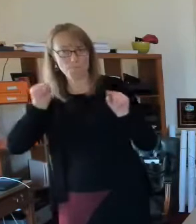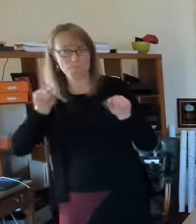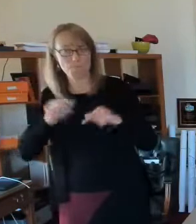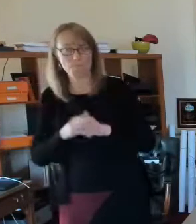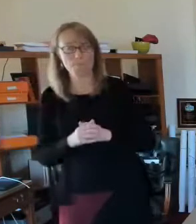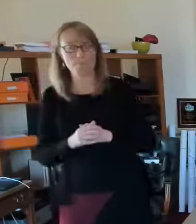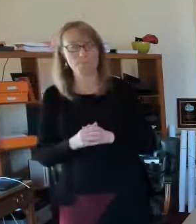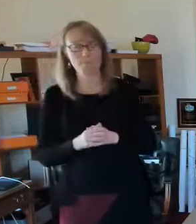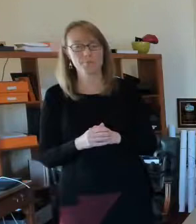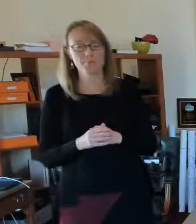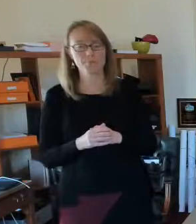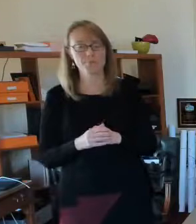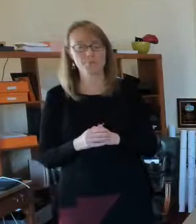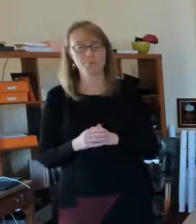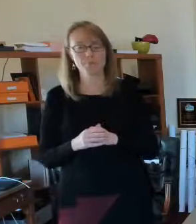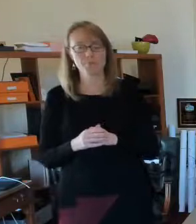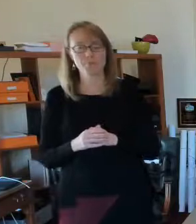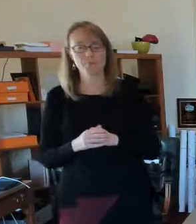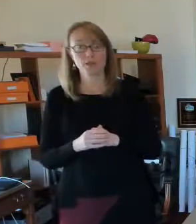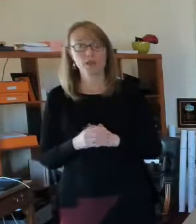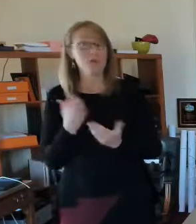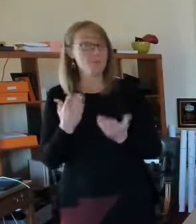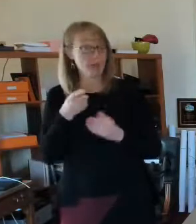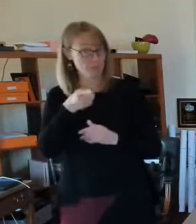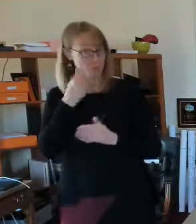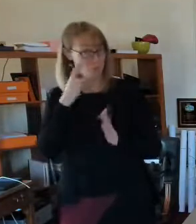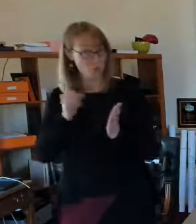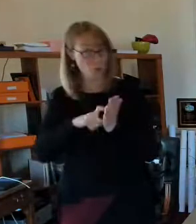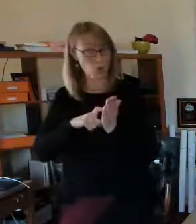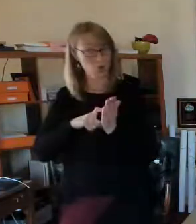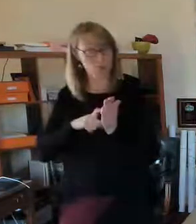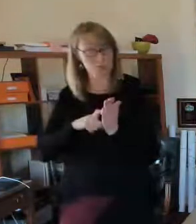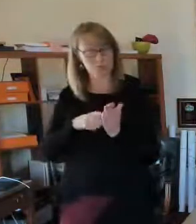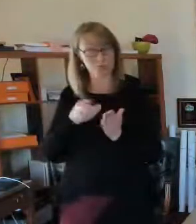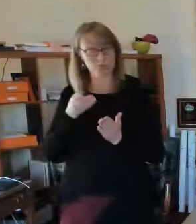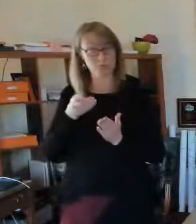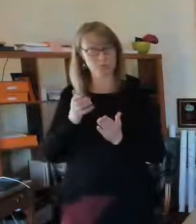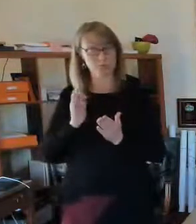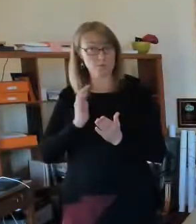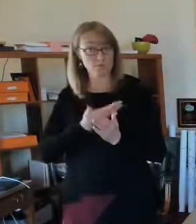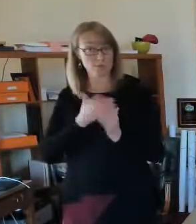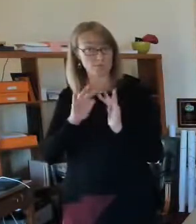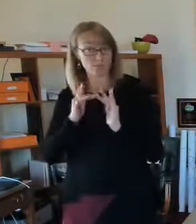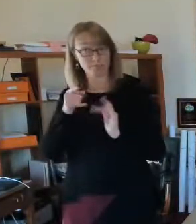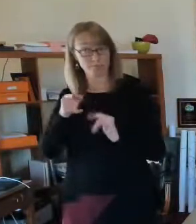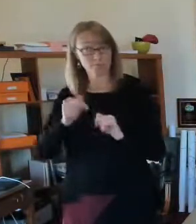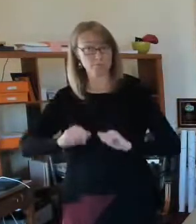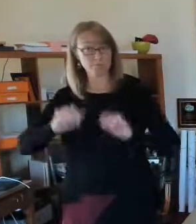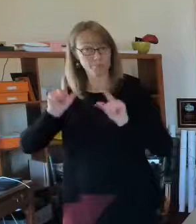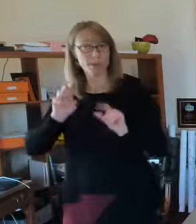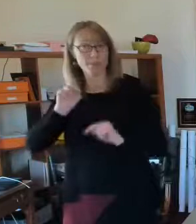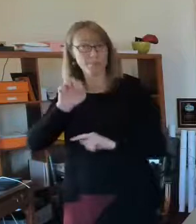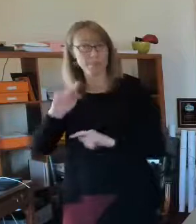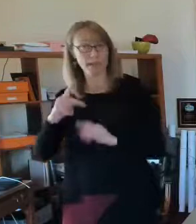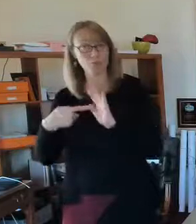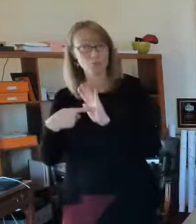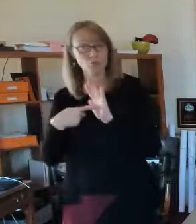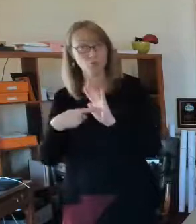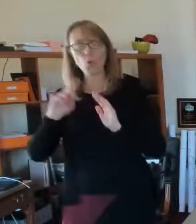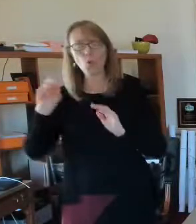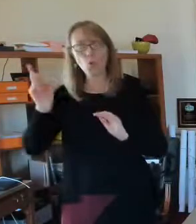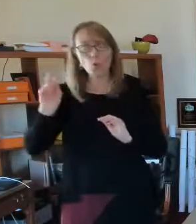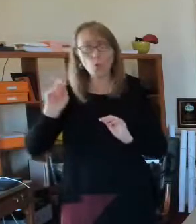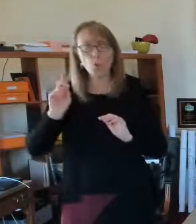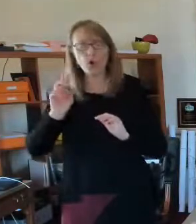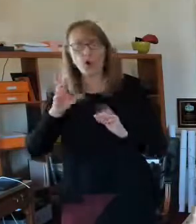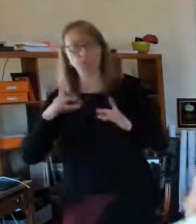map of the city of St. Louis and where the most cases are. I'm going to show this to you, but you can see it on